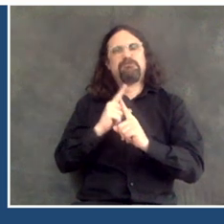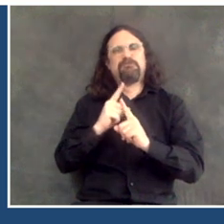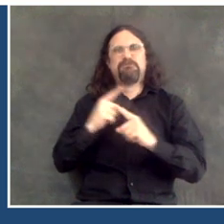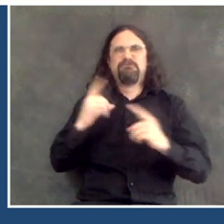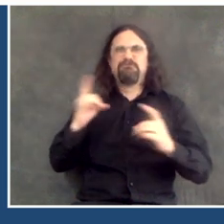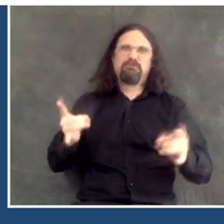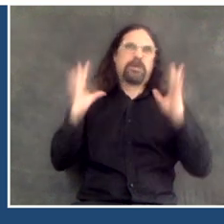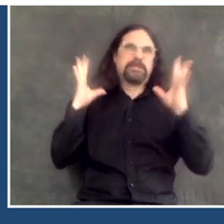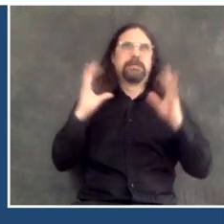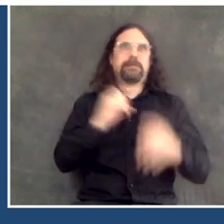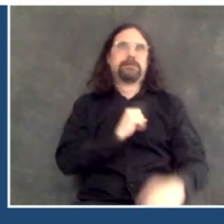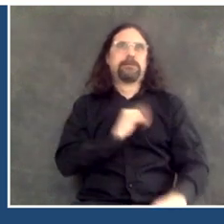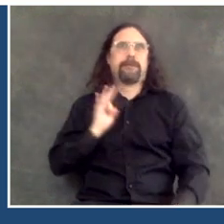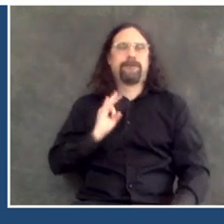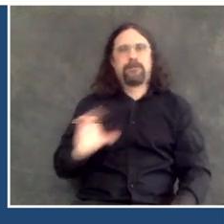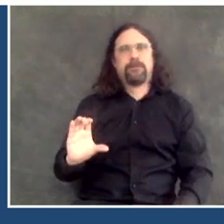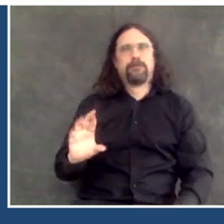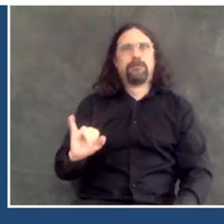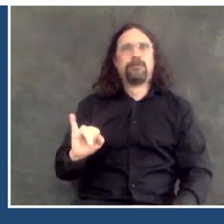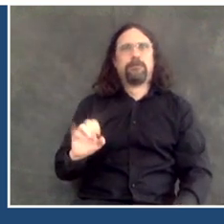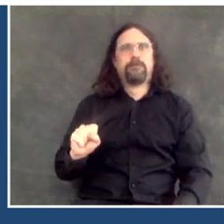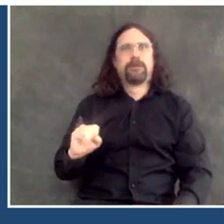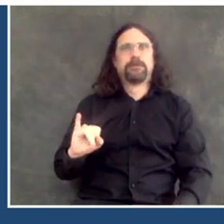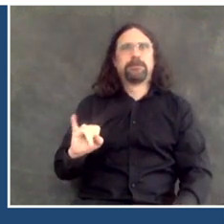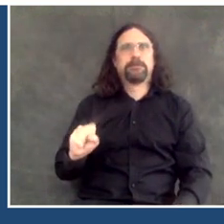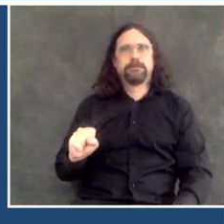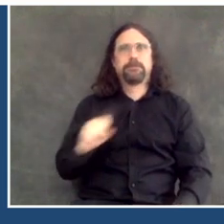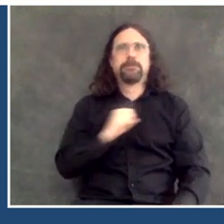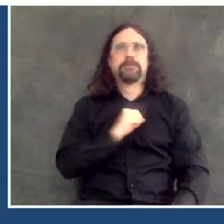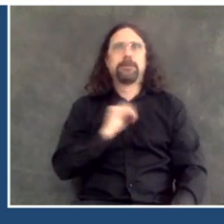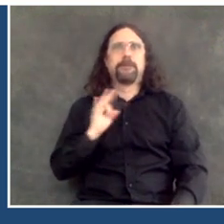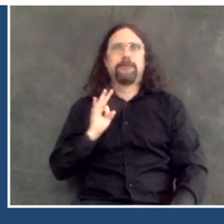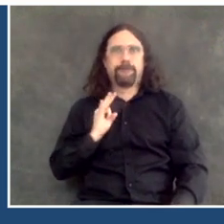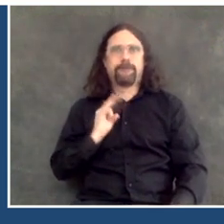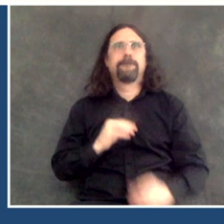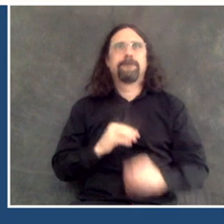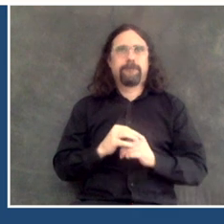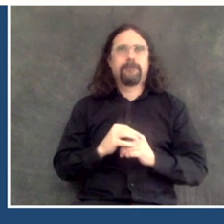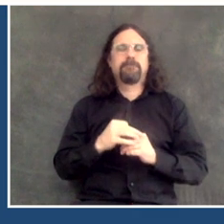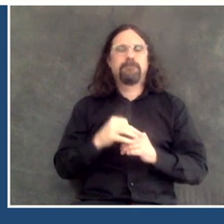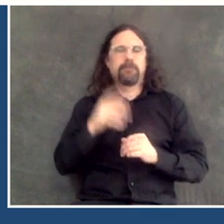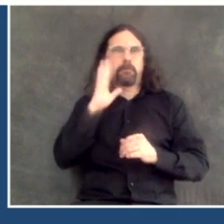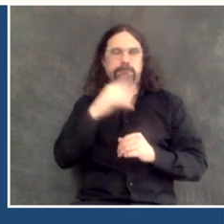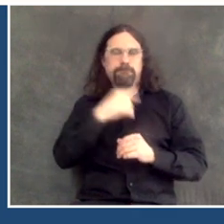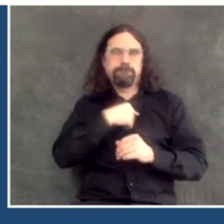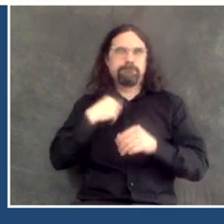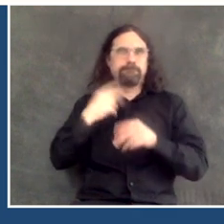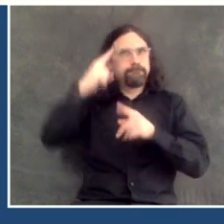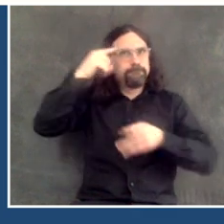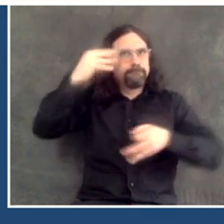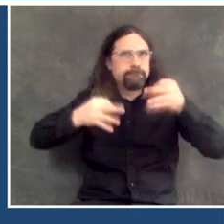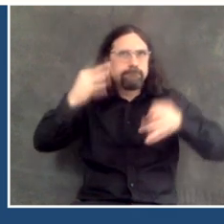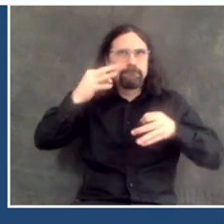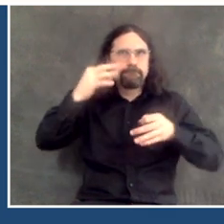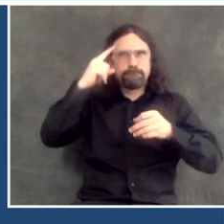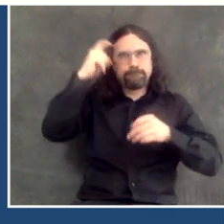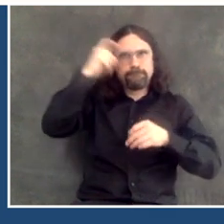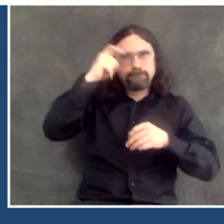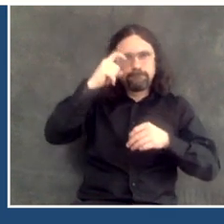battle, when we have to make smart choices and smart compromises to be able to save the most lives and serve the most